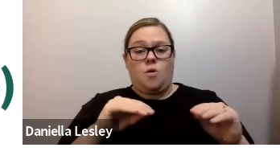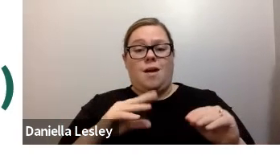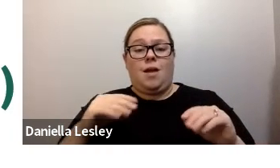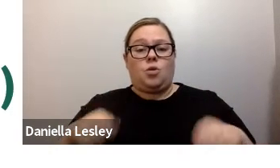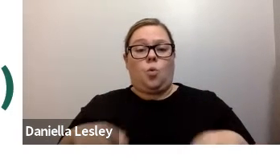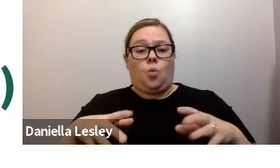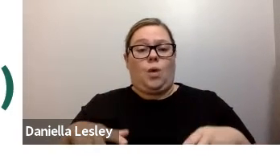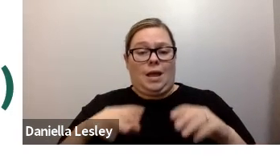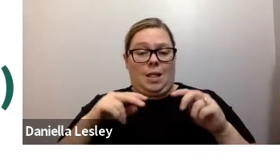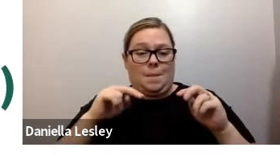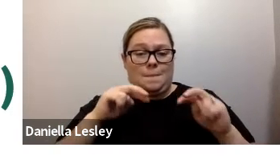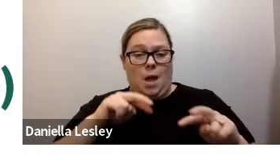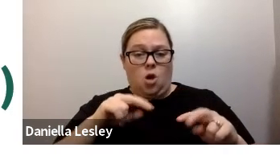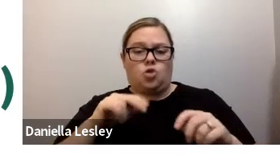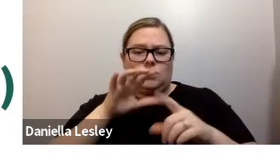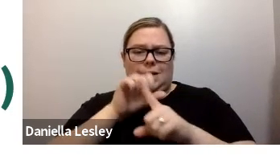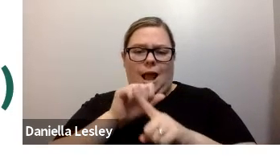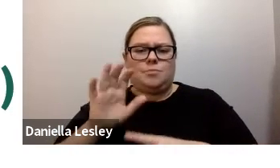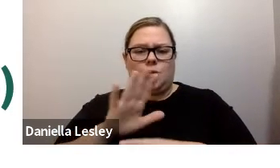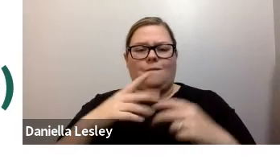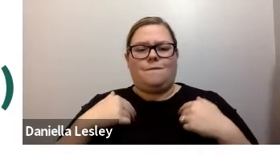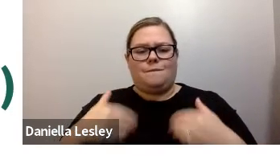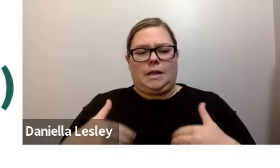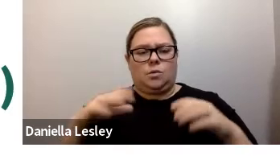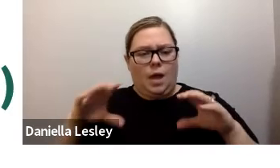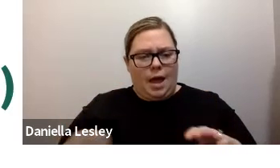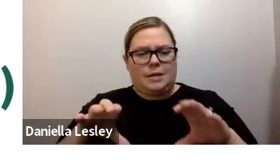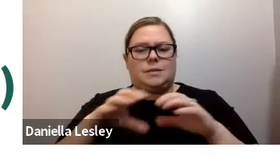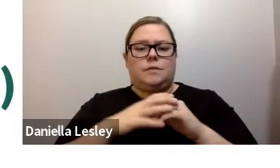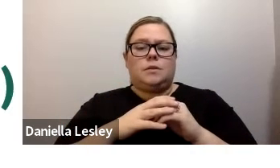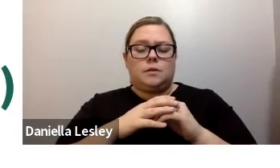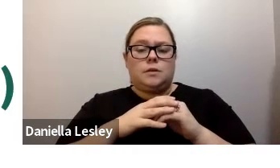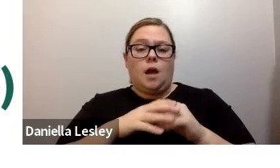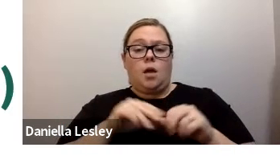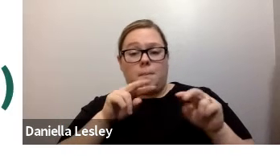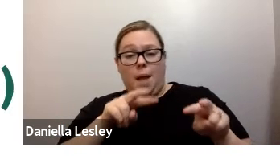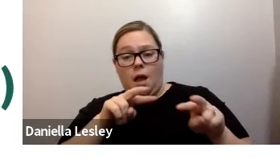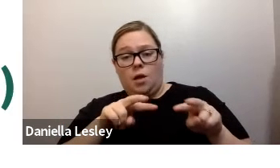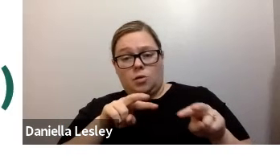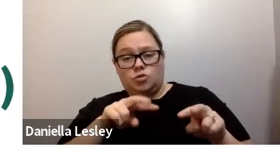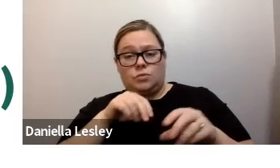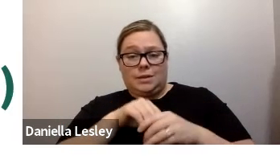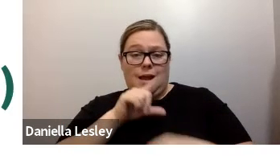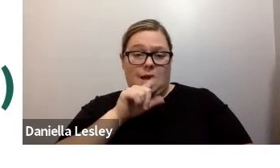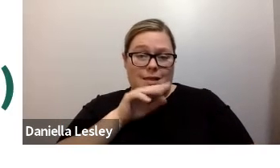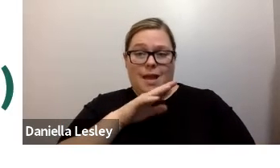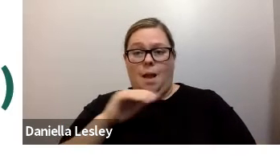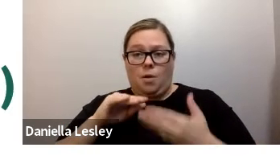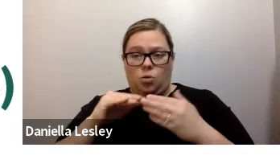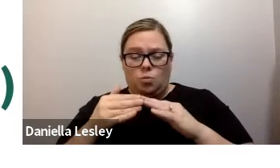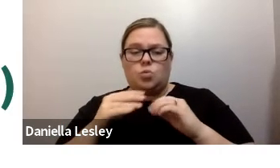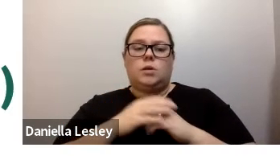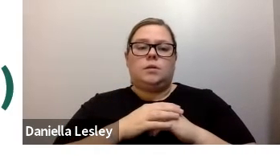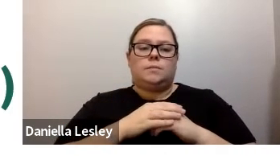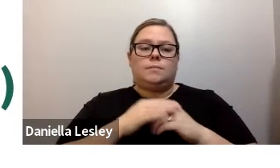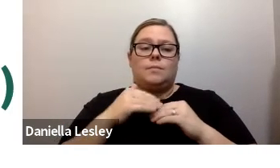to capture their physical activity monitoring in the lab and in the community.